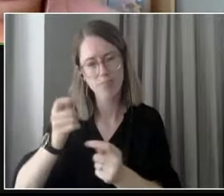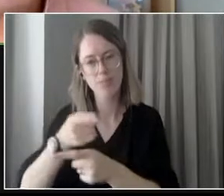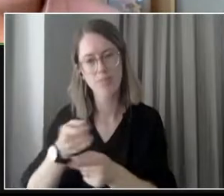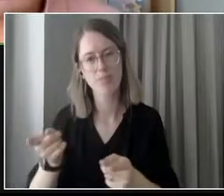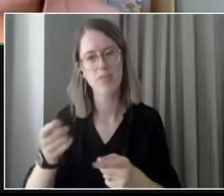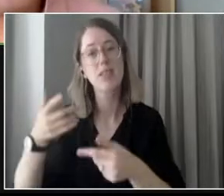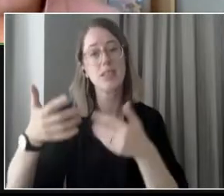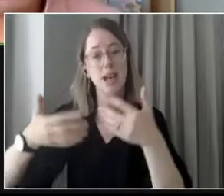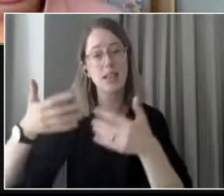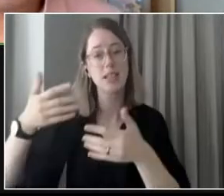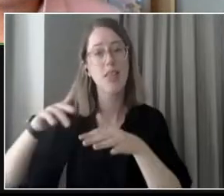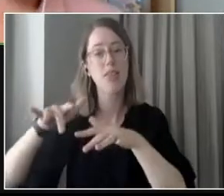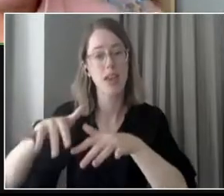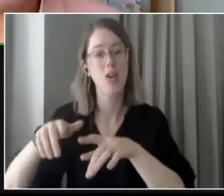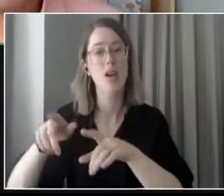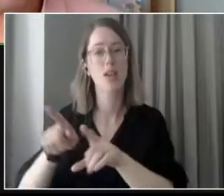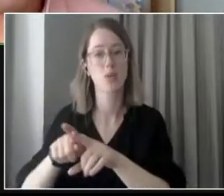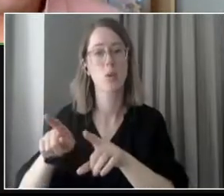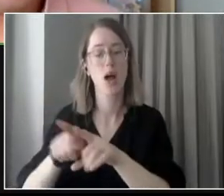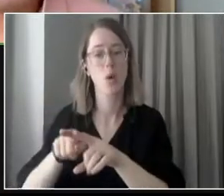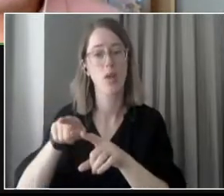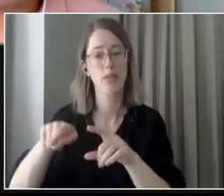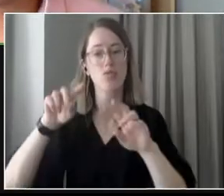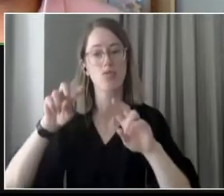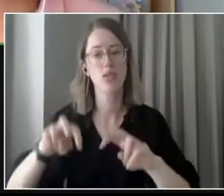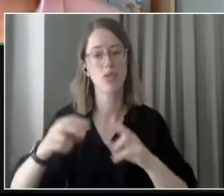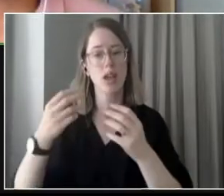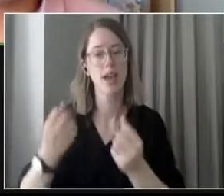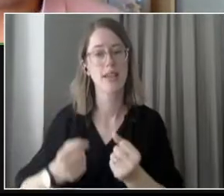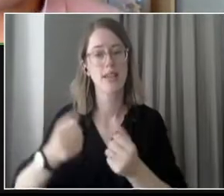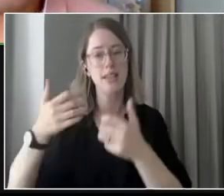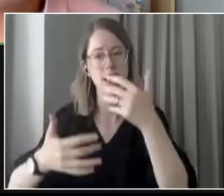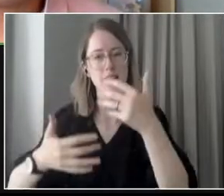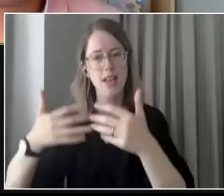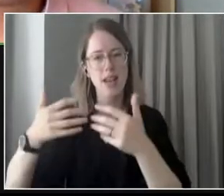data in this research that